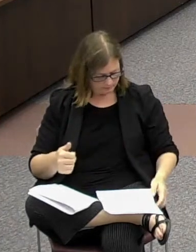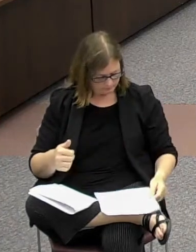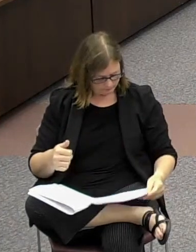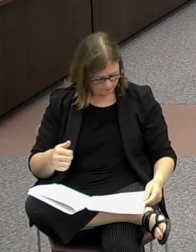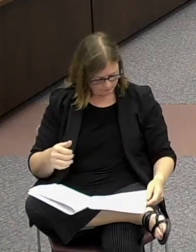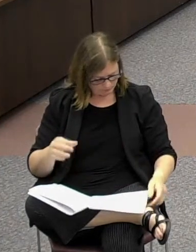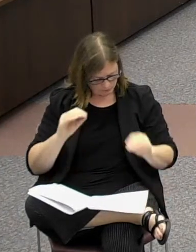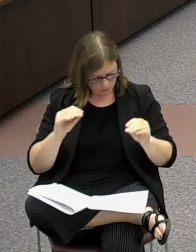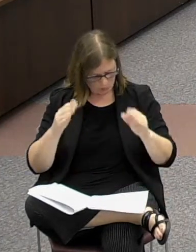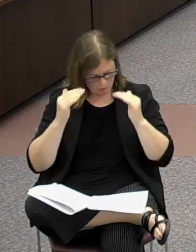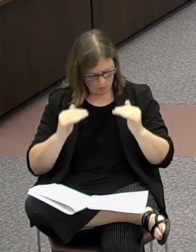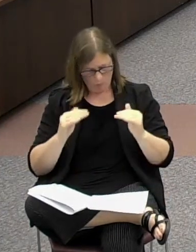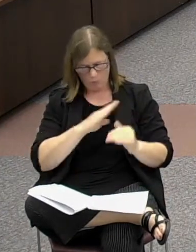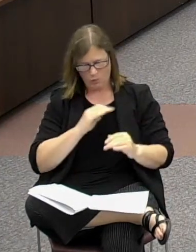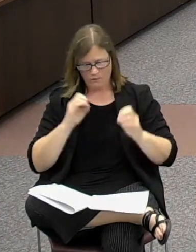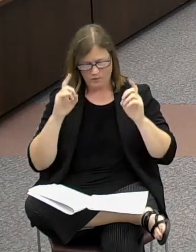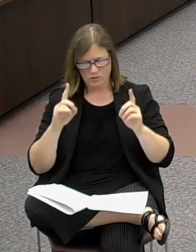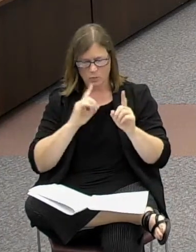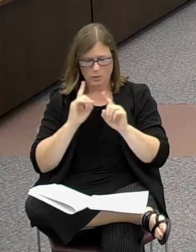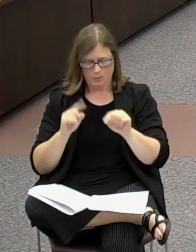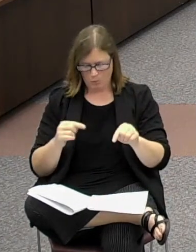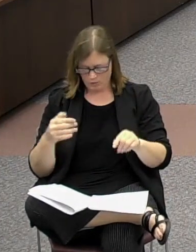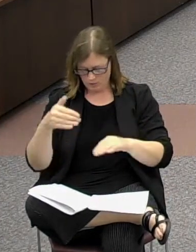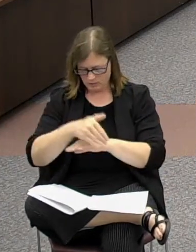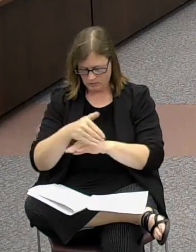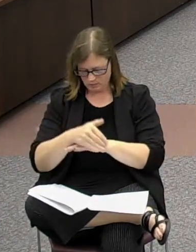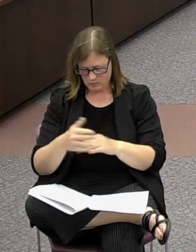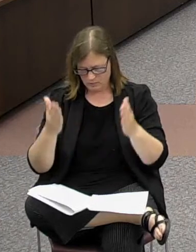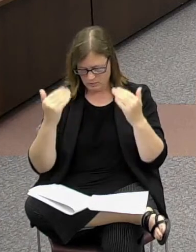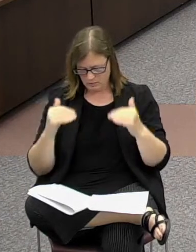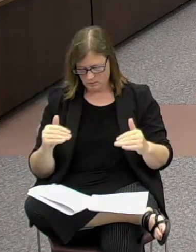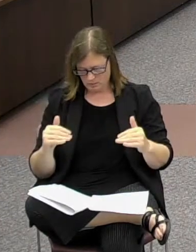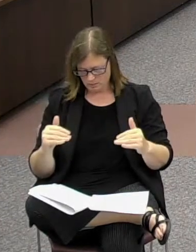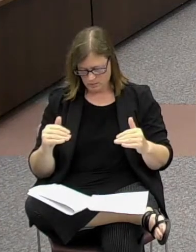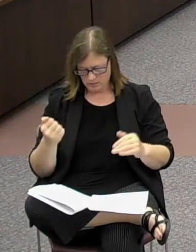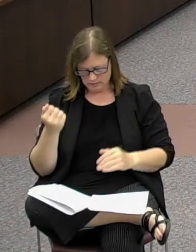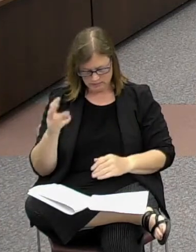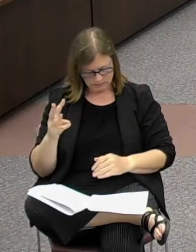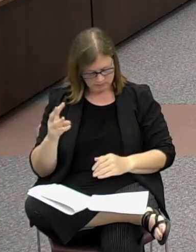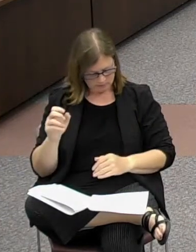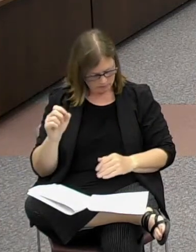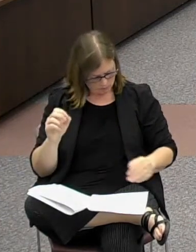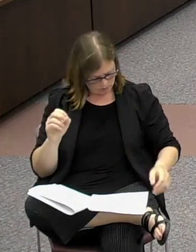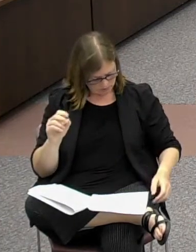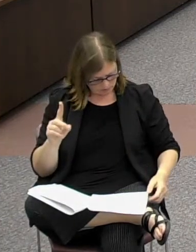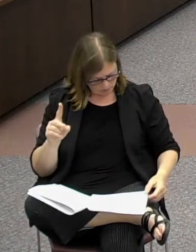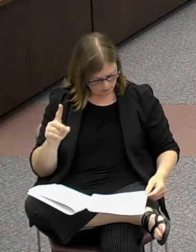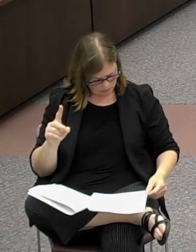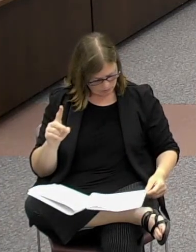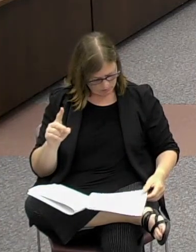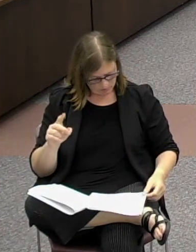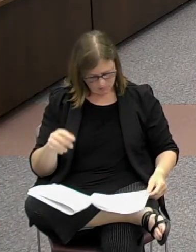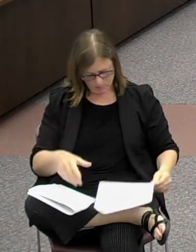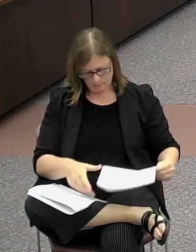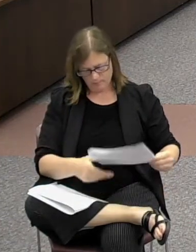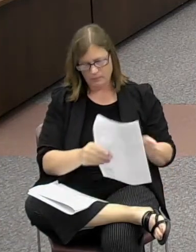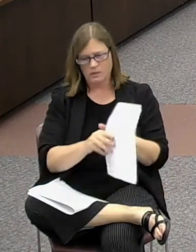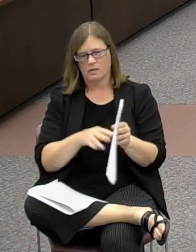a Board of Education report this evening, so we'll move down to item 16.01, Freedom of Information